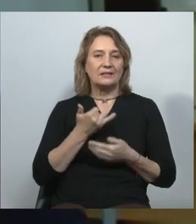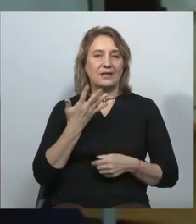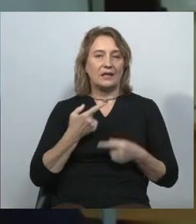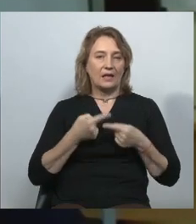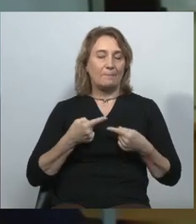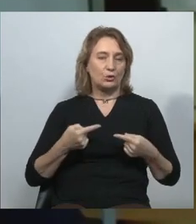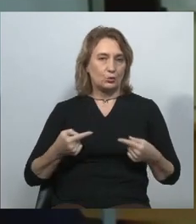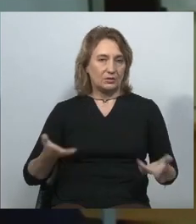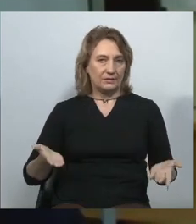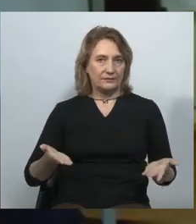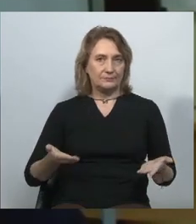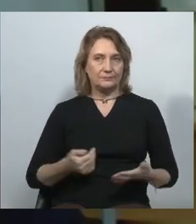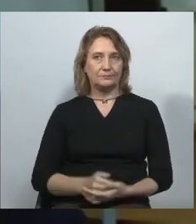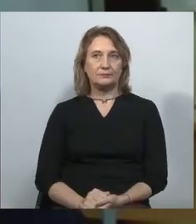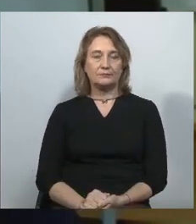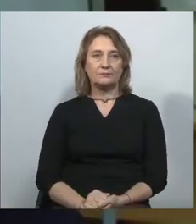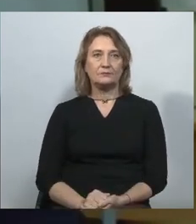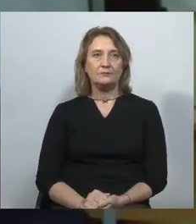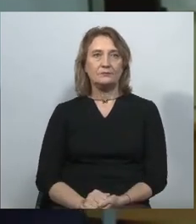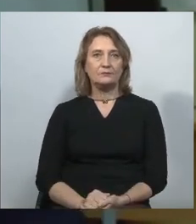There are several products.